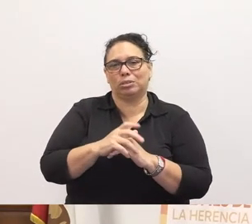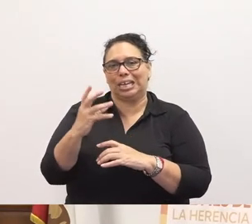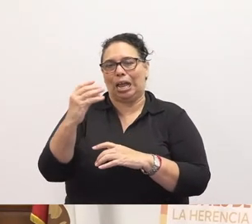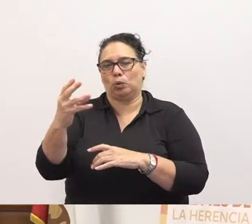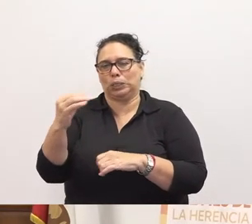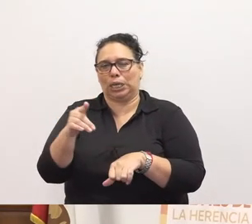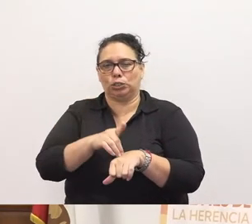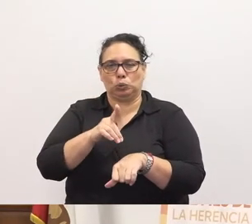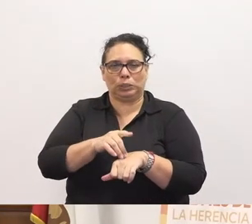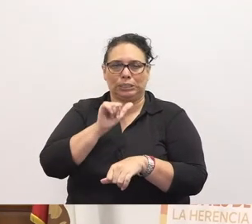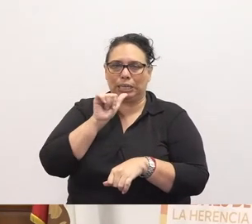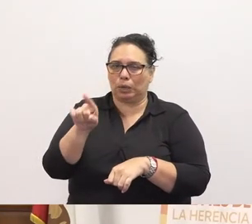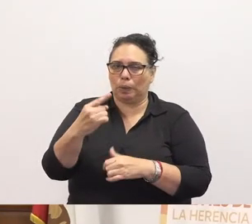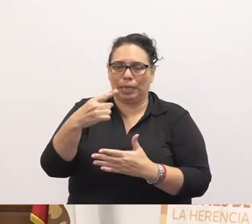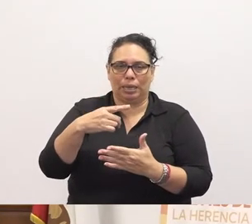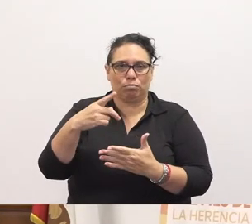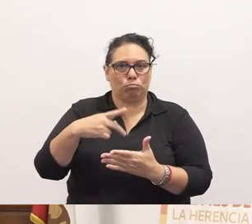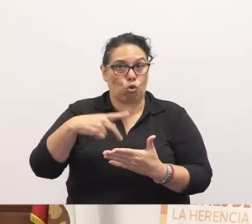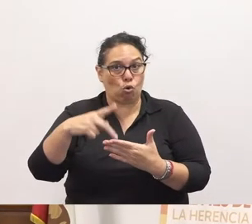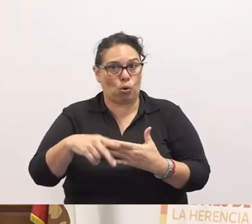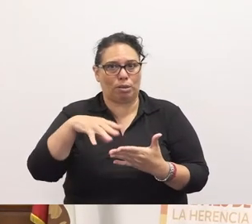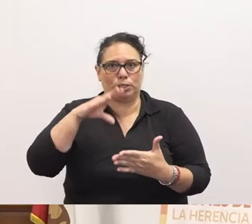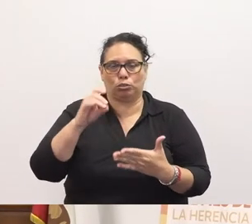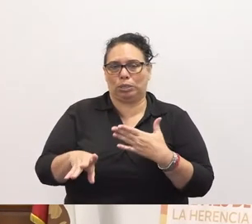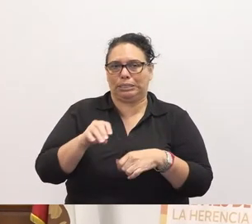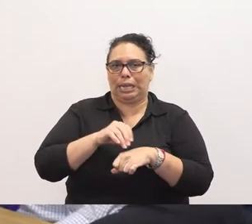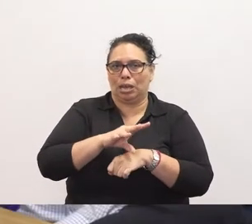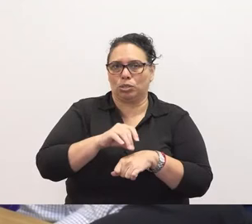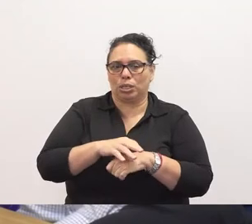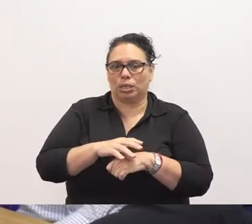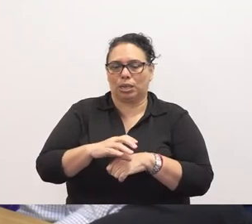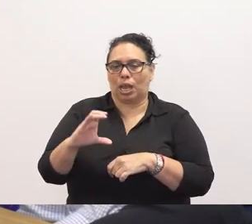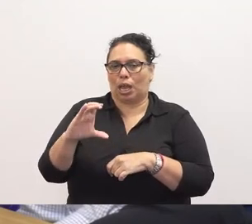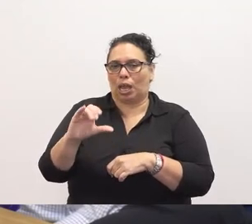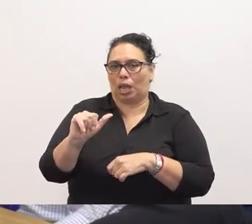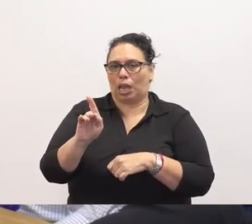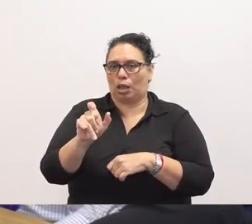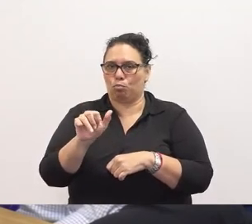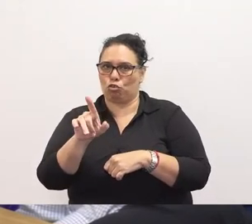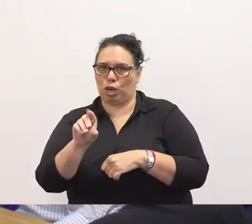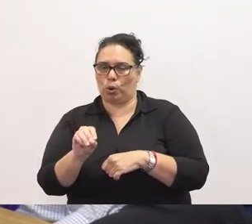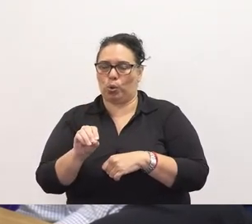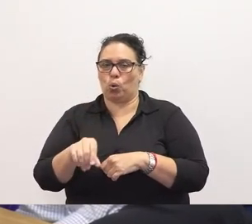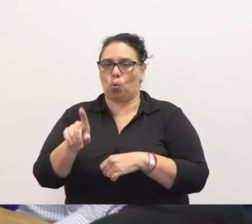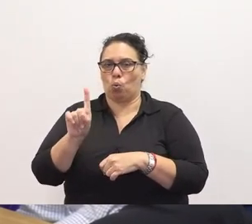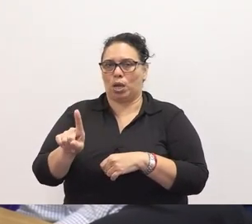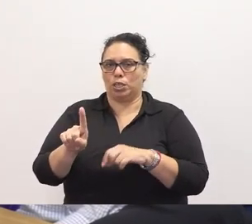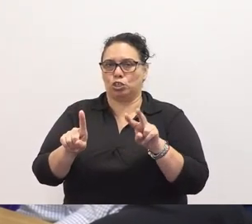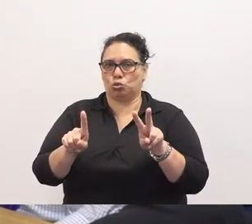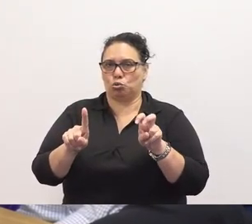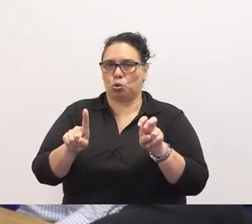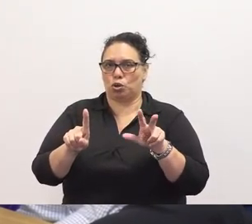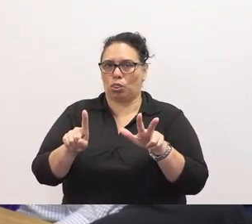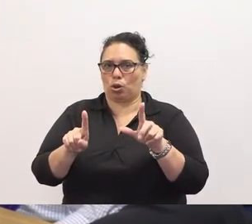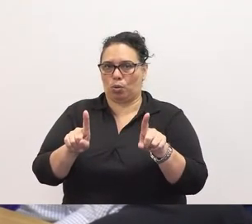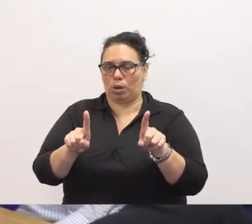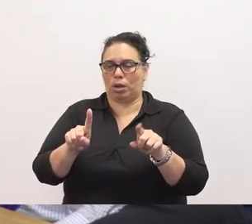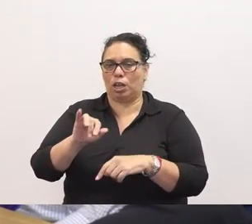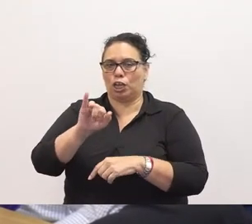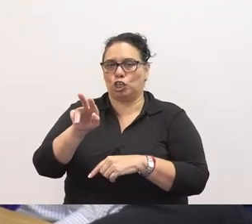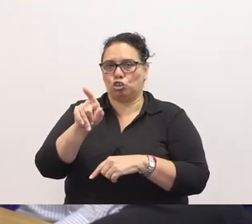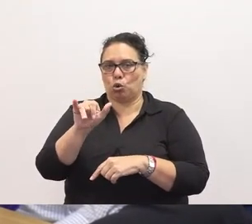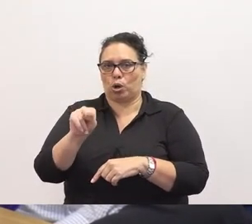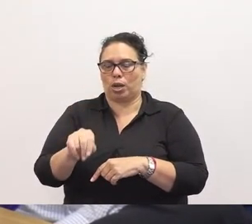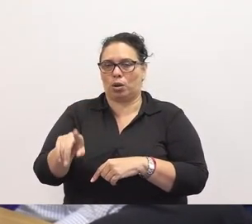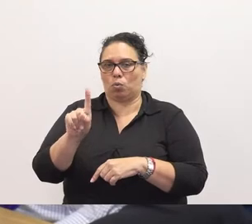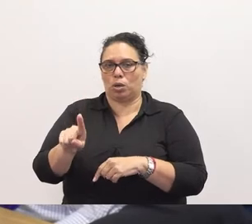duties besides programming students and counseling students. At Cabrillo, we have a ratio of 1 to 231. At Jordan, we're at 1